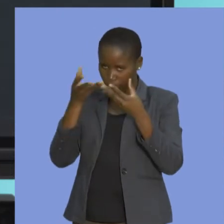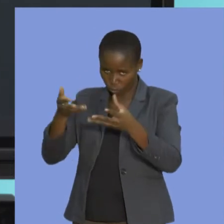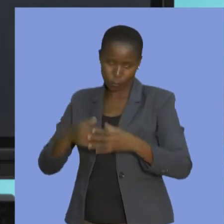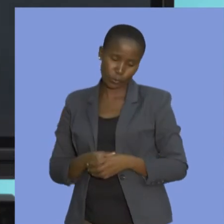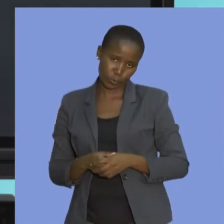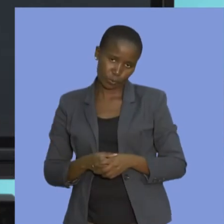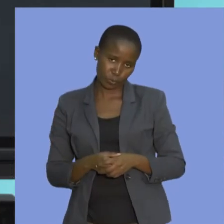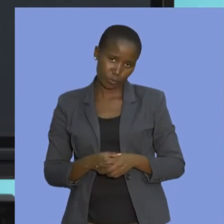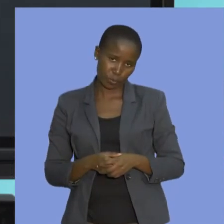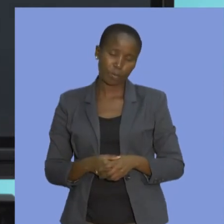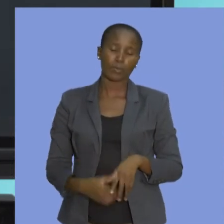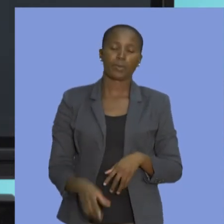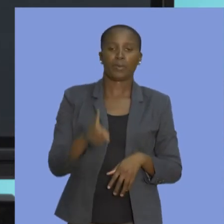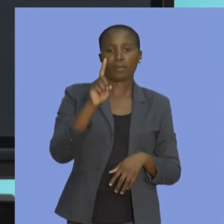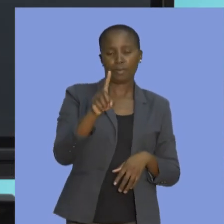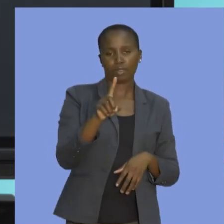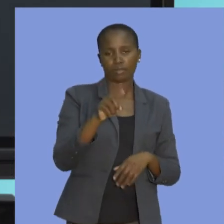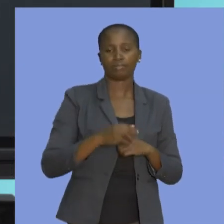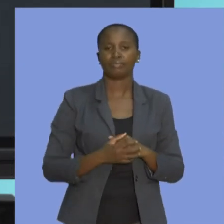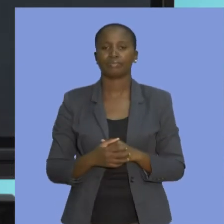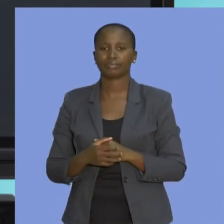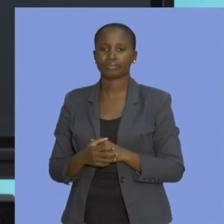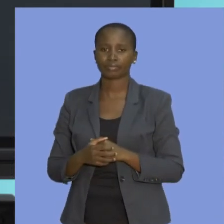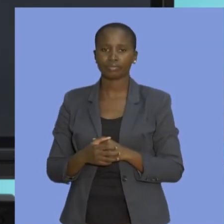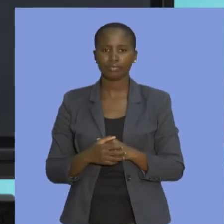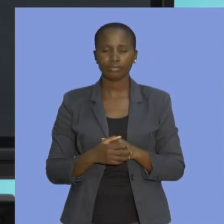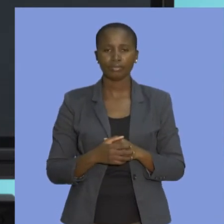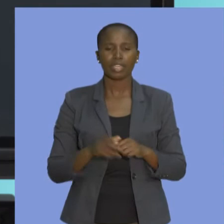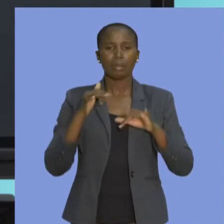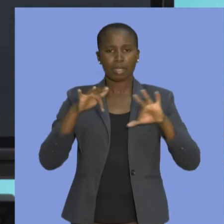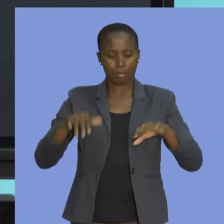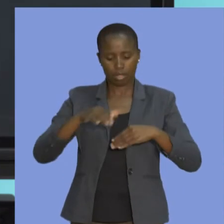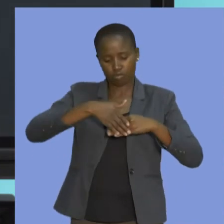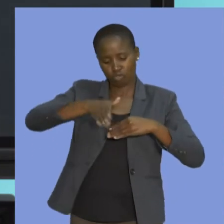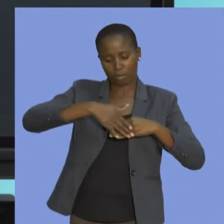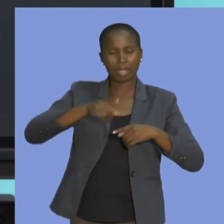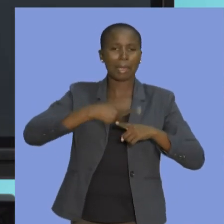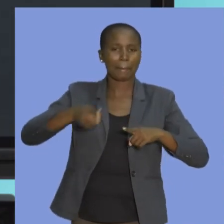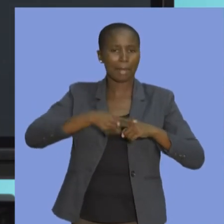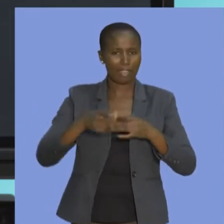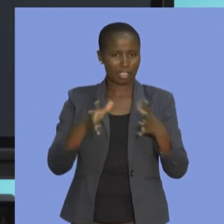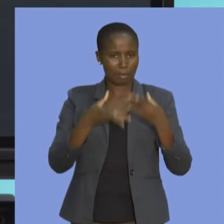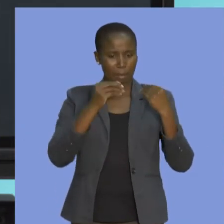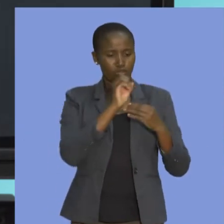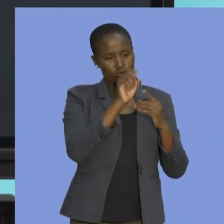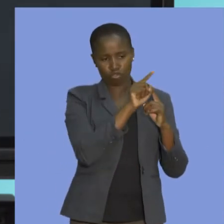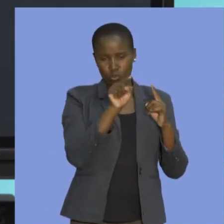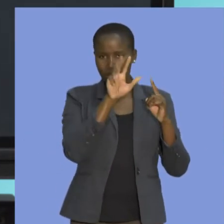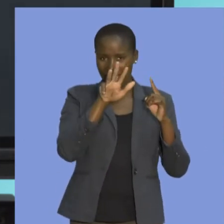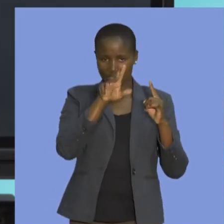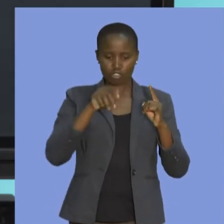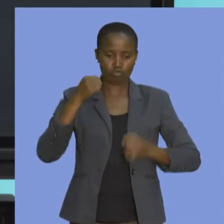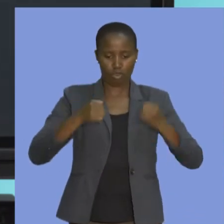how many of actually the players get between 0 and 19 runs. We can see there's 4 of them.